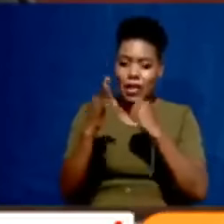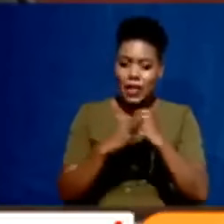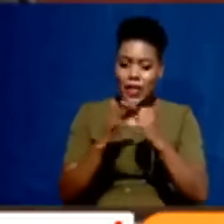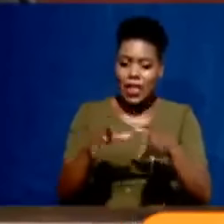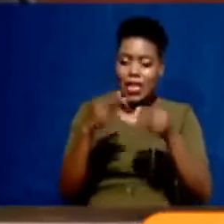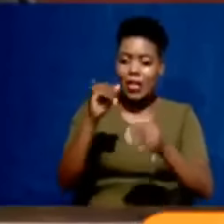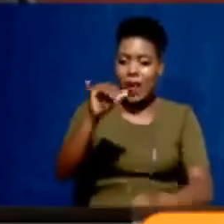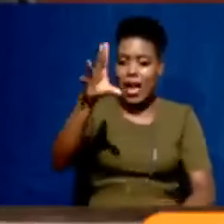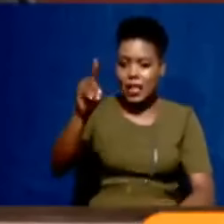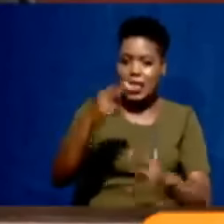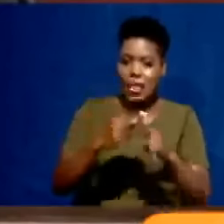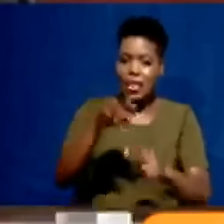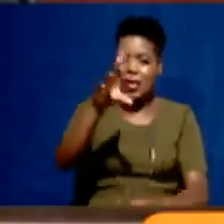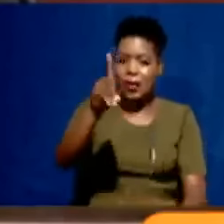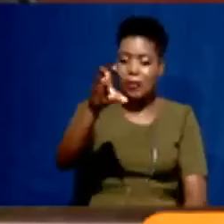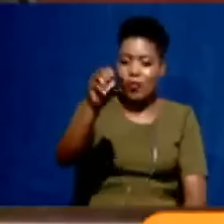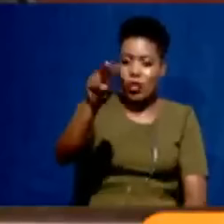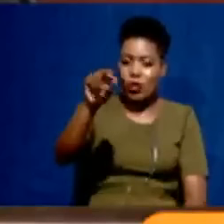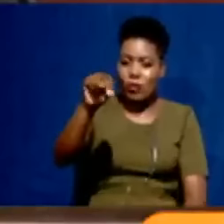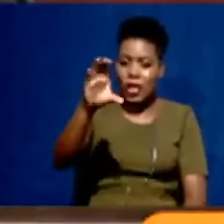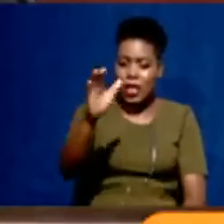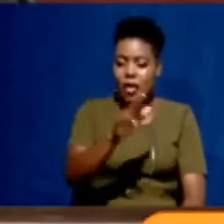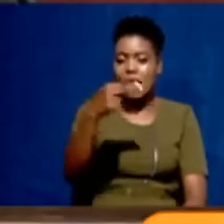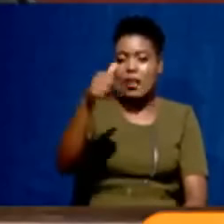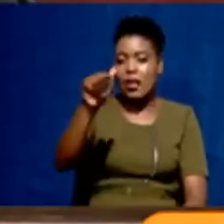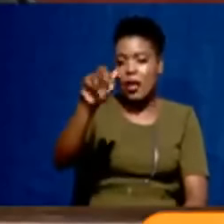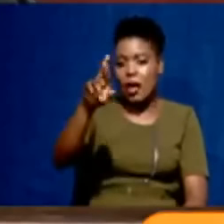ID in the name of Dominic Bisera Haron.